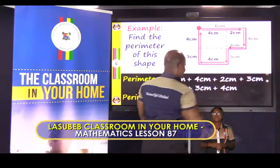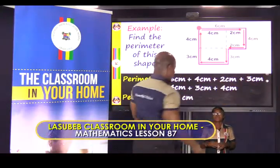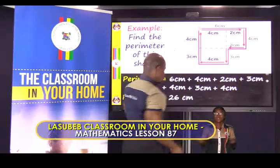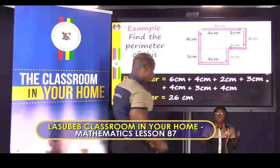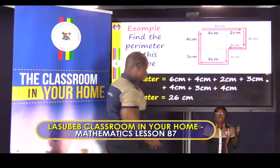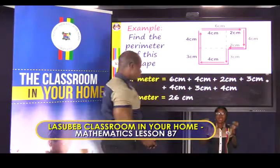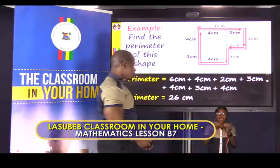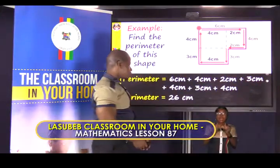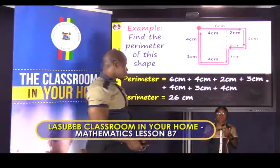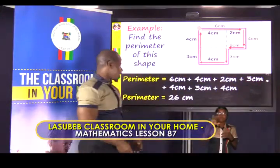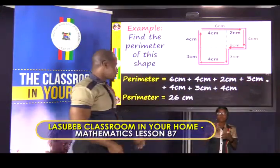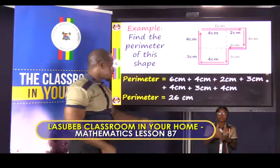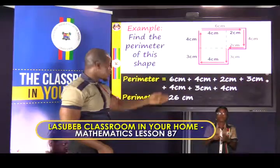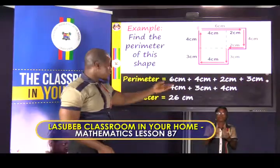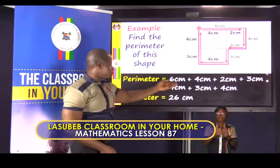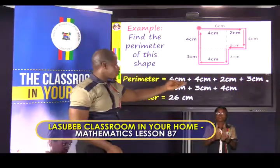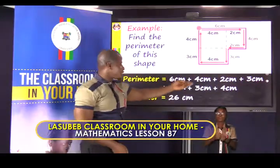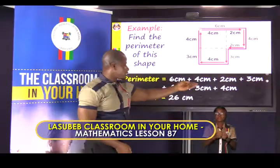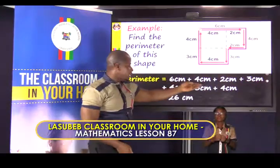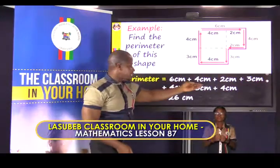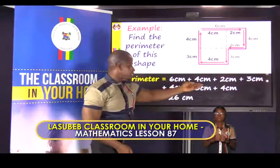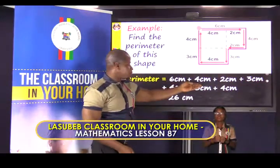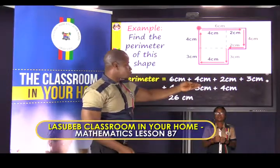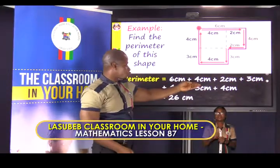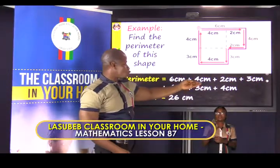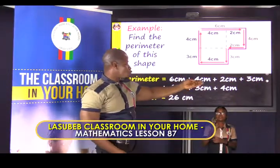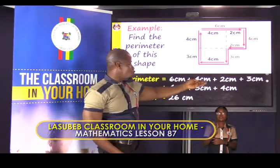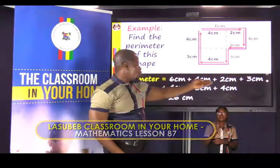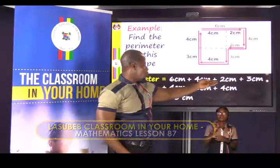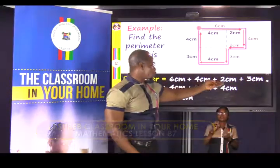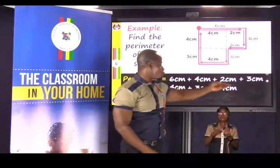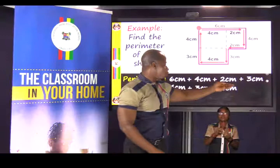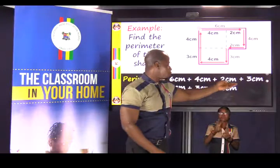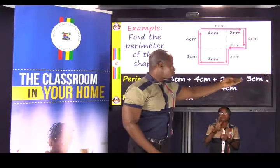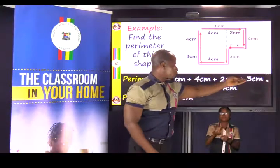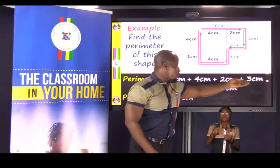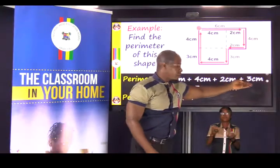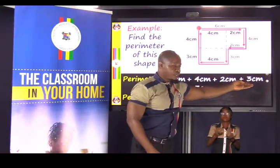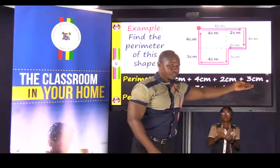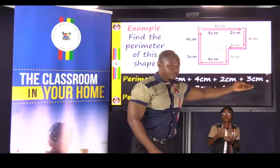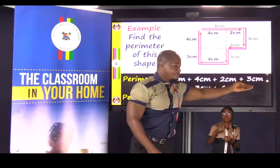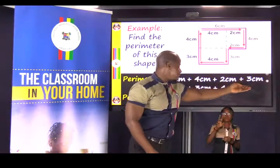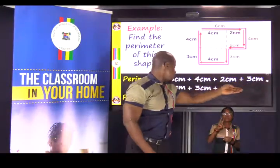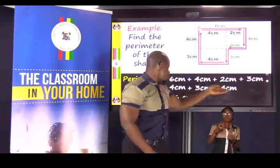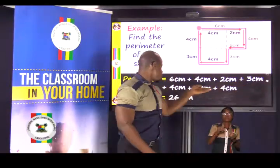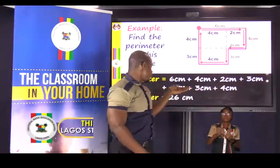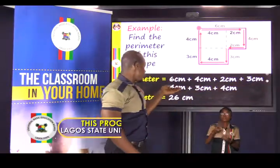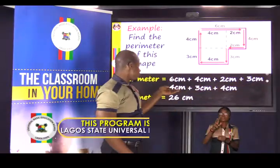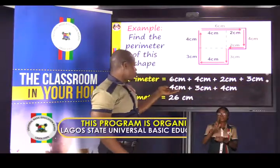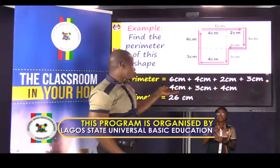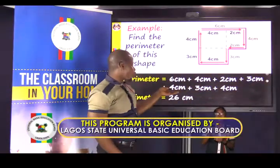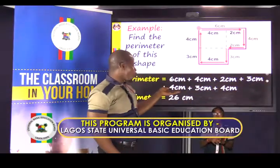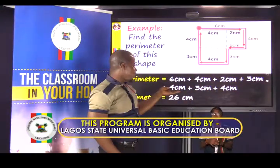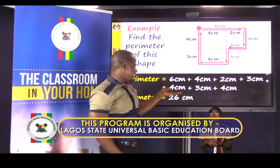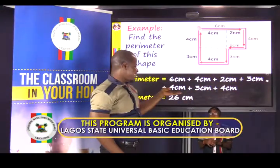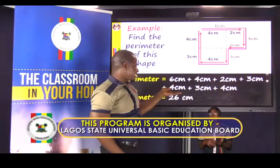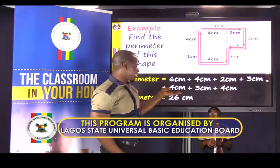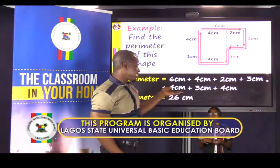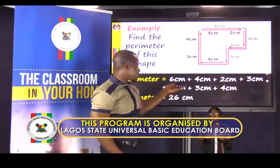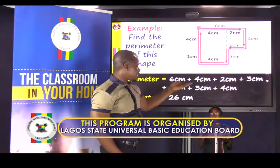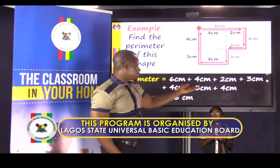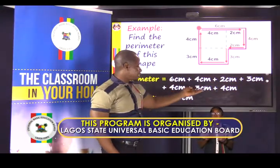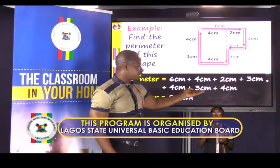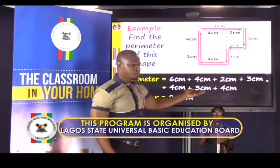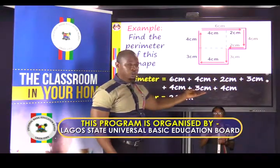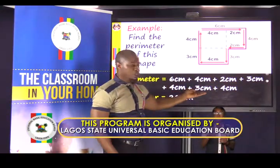Okay, so adding all these numbers together, 6 plus 4 is 10, 10 plus 2 is 12, plus 3 is 15, 15 plus 4 is